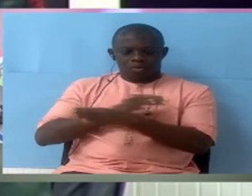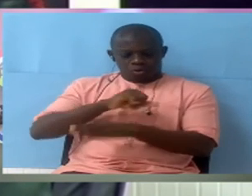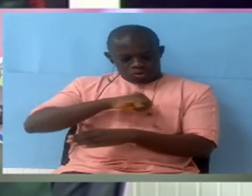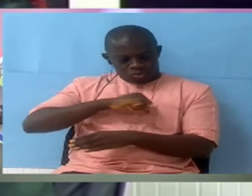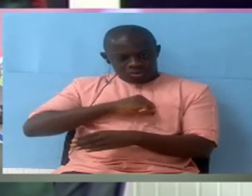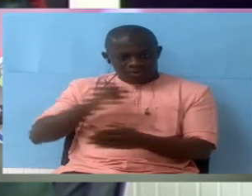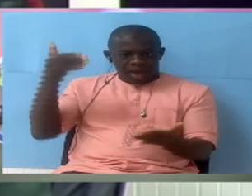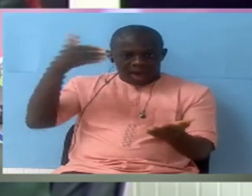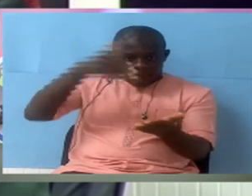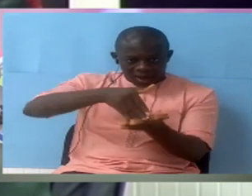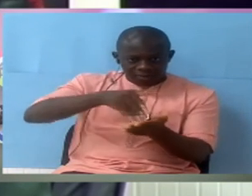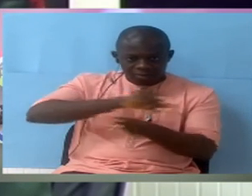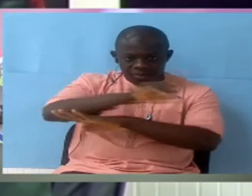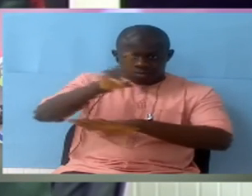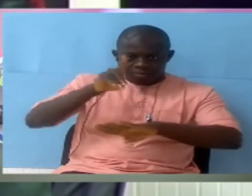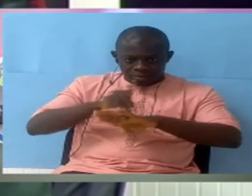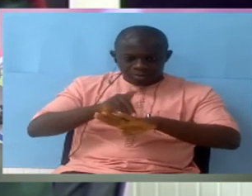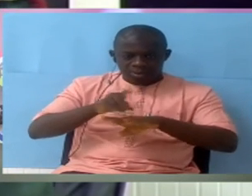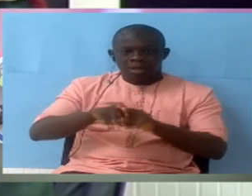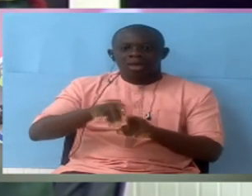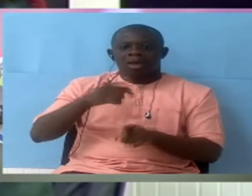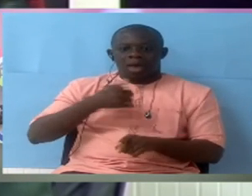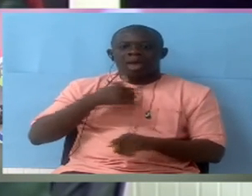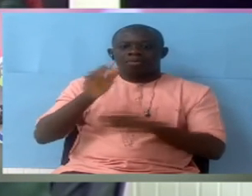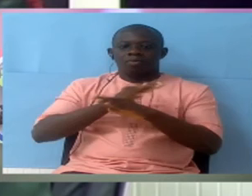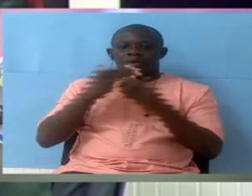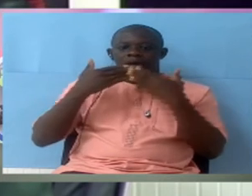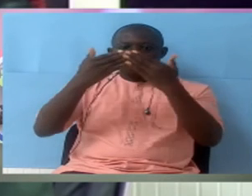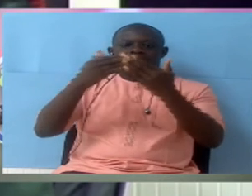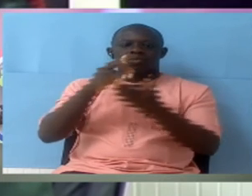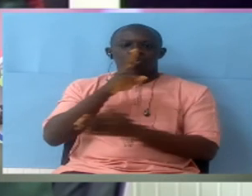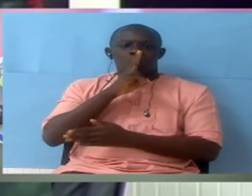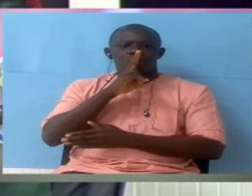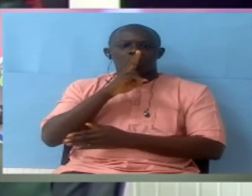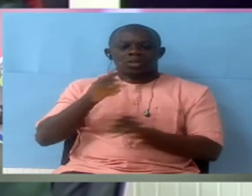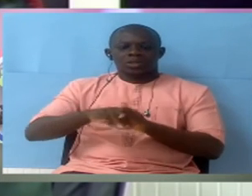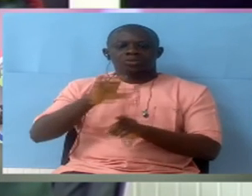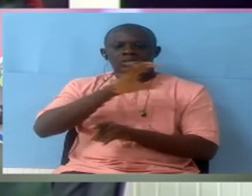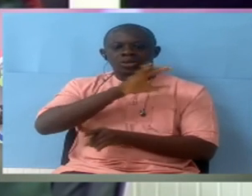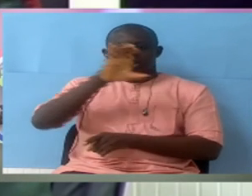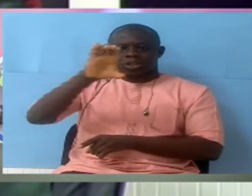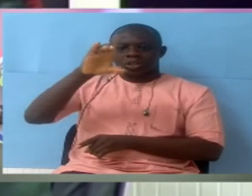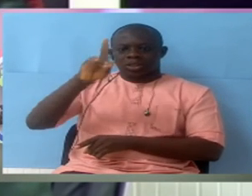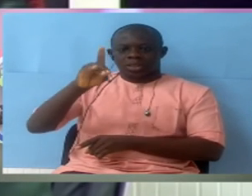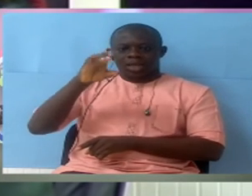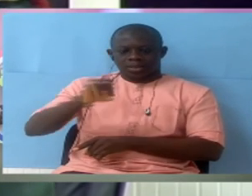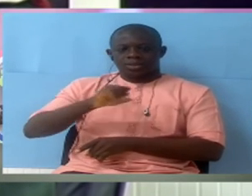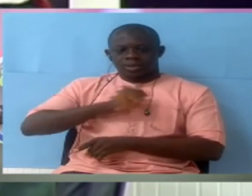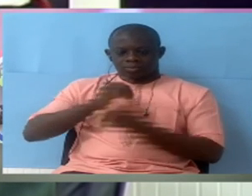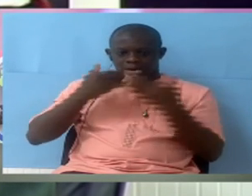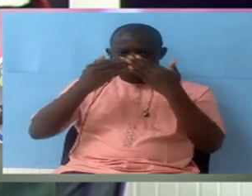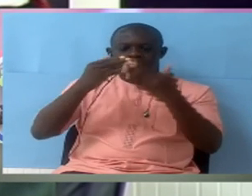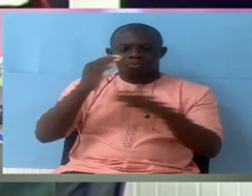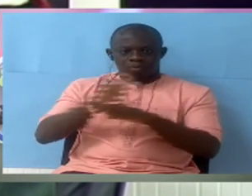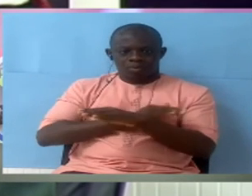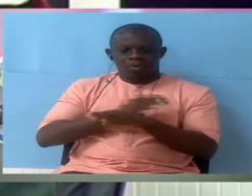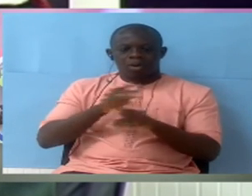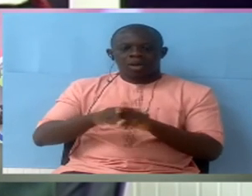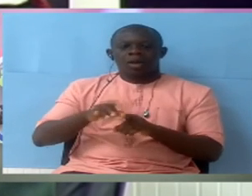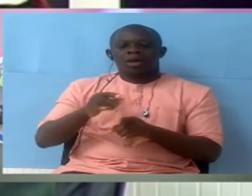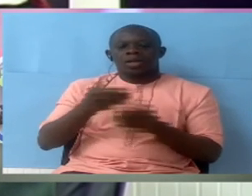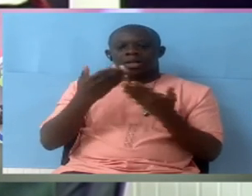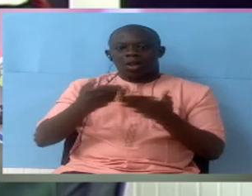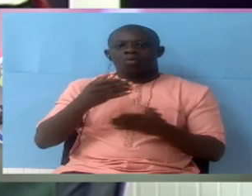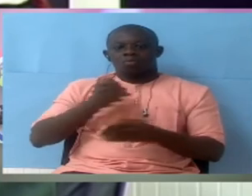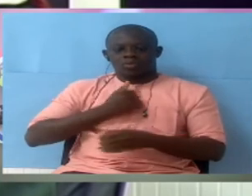coming, why balan John exi? I was informed by the chief of staff. Chief of staff bi xamalon na mané. That they are